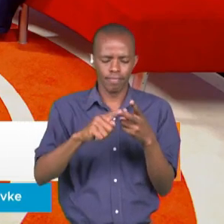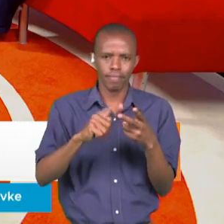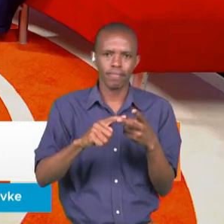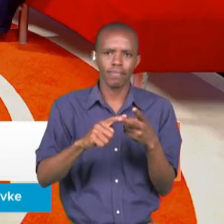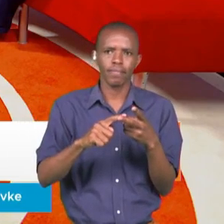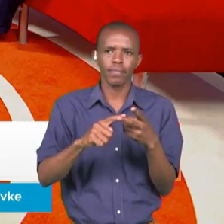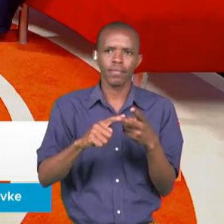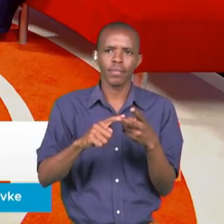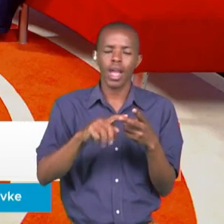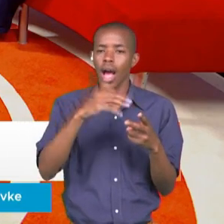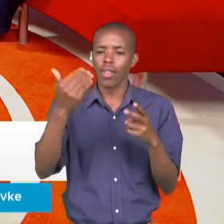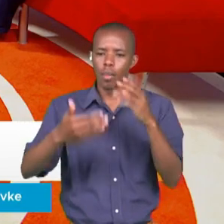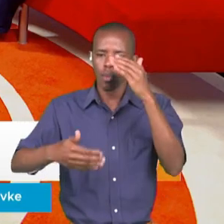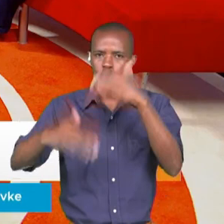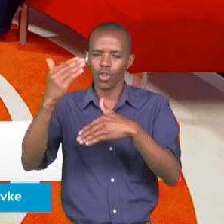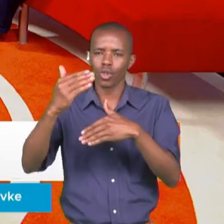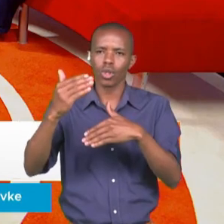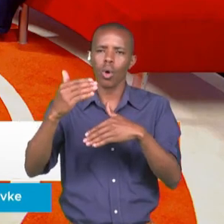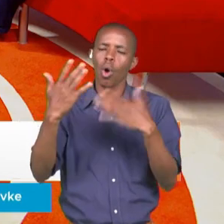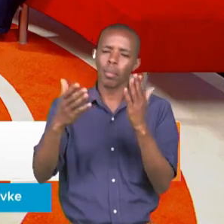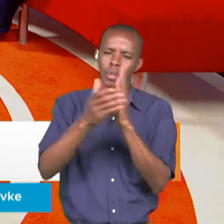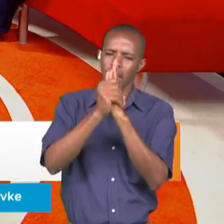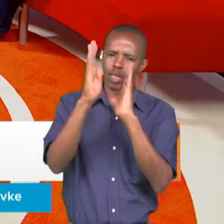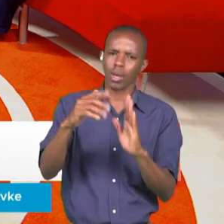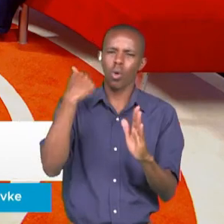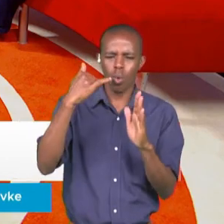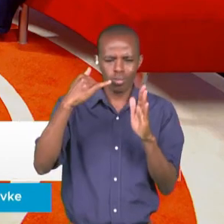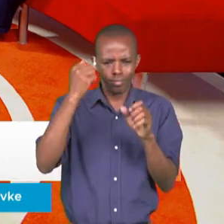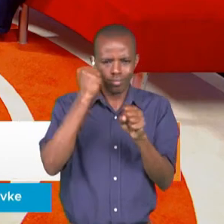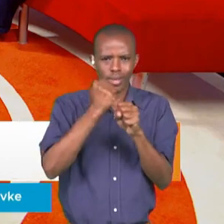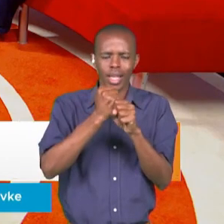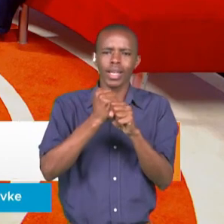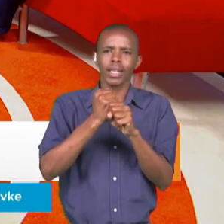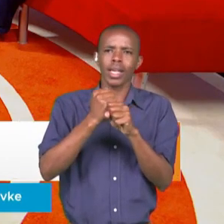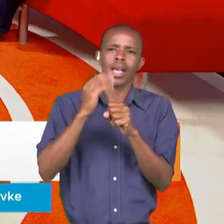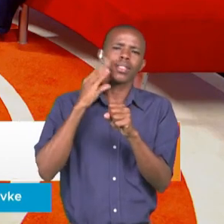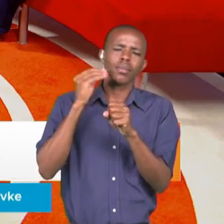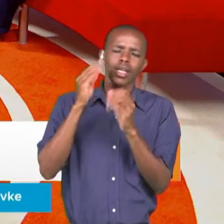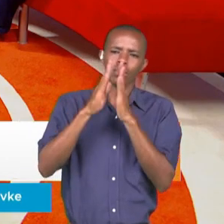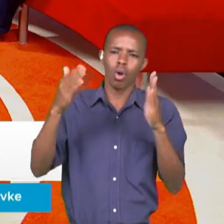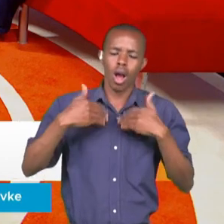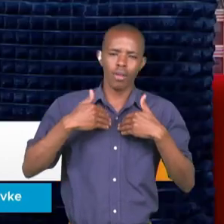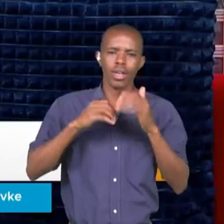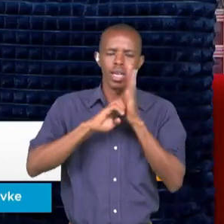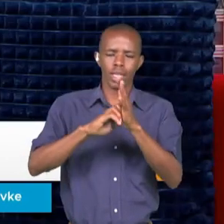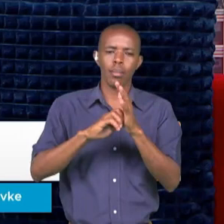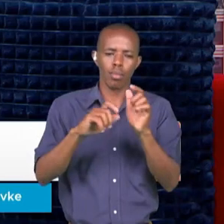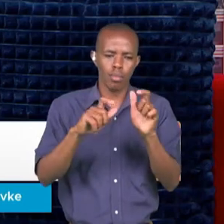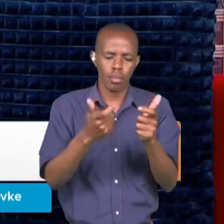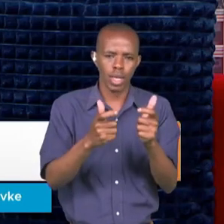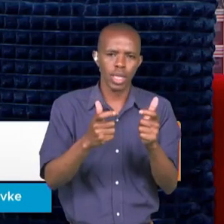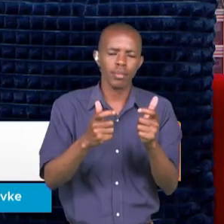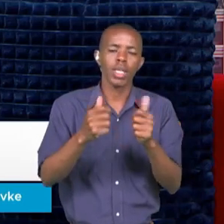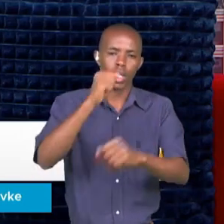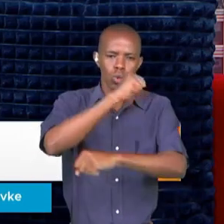from other professionals who are already in the industry. For instance, in the media, you can go to